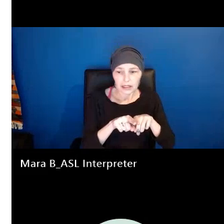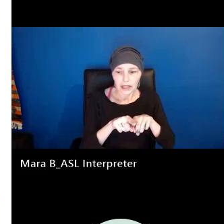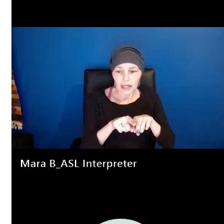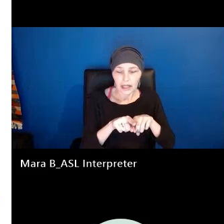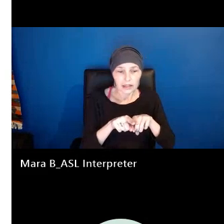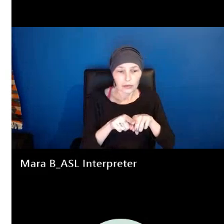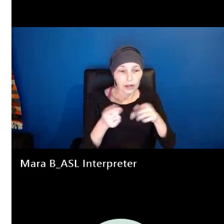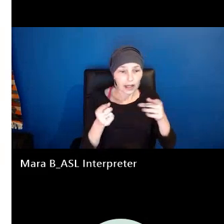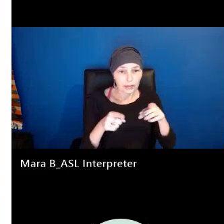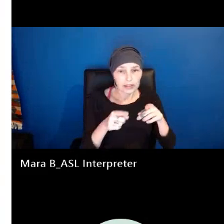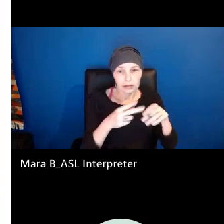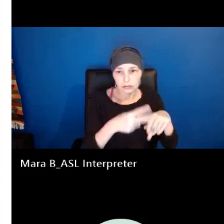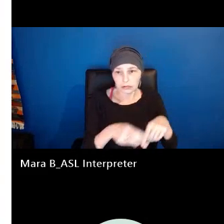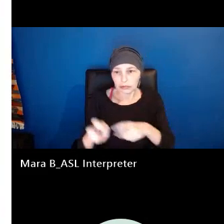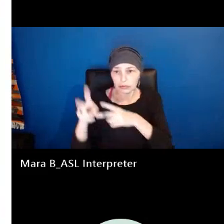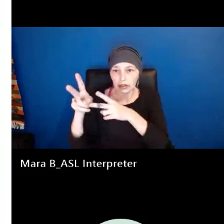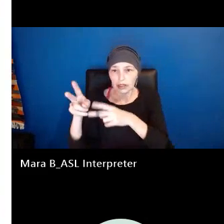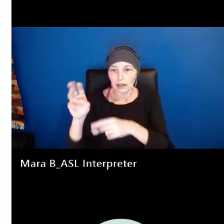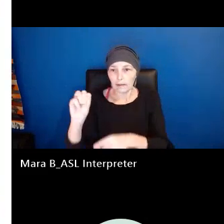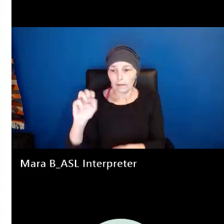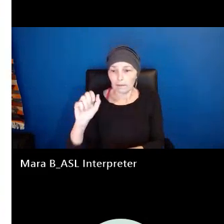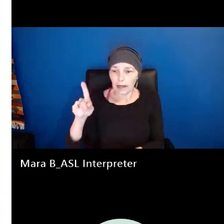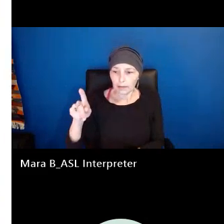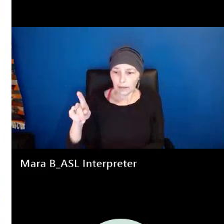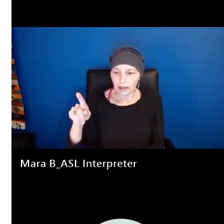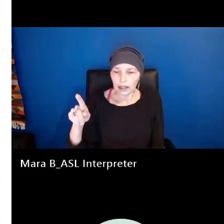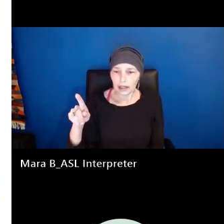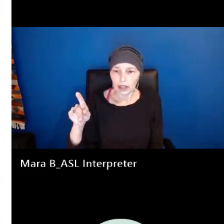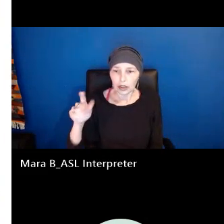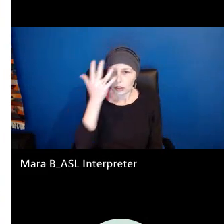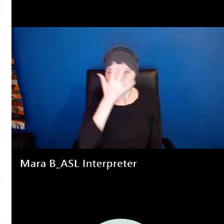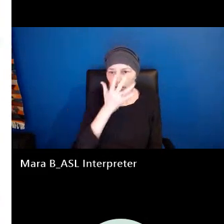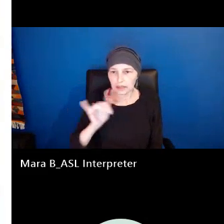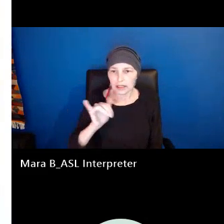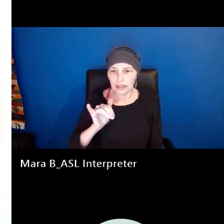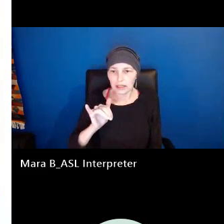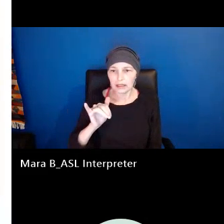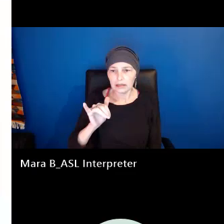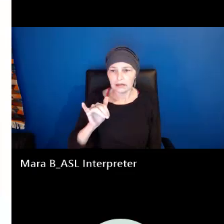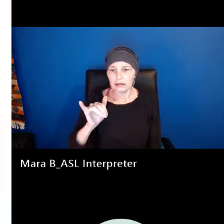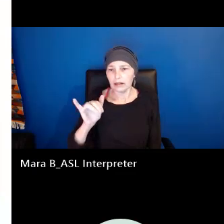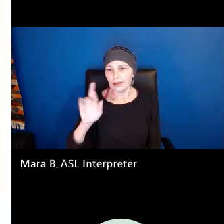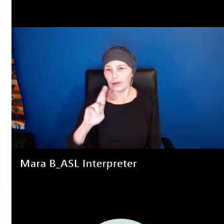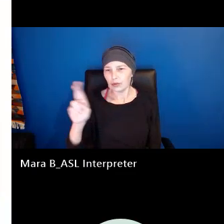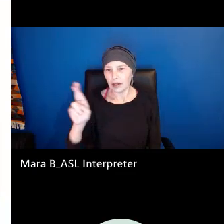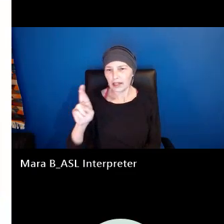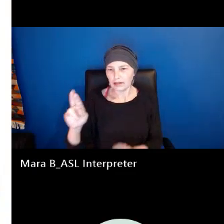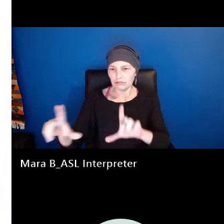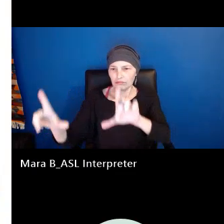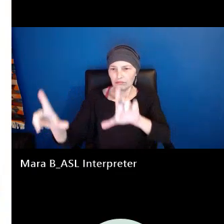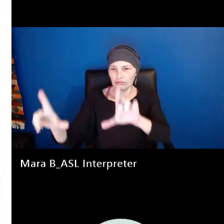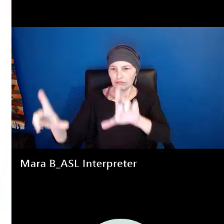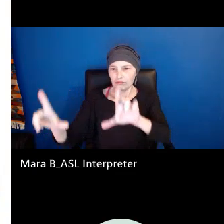to a mapping webpage that looks like the screenshot on the right side of the screen. You can then use this much like